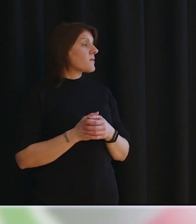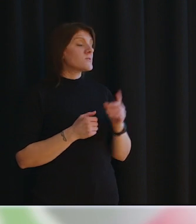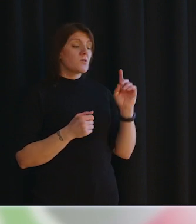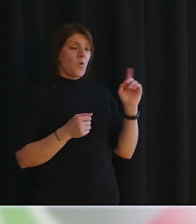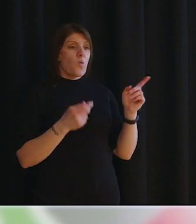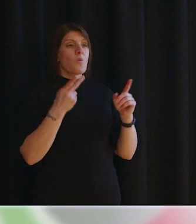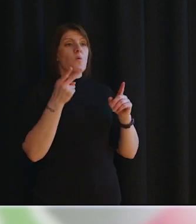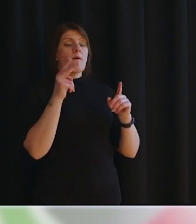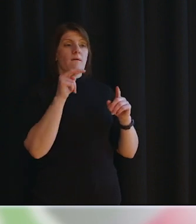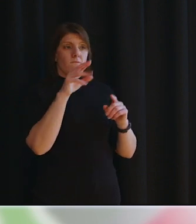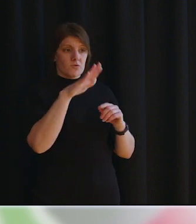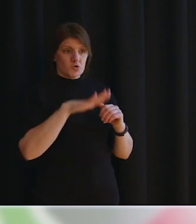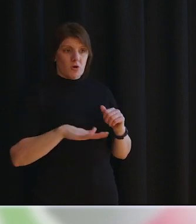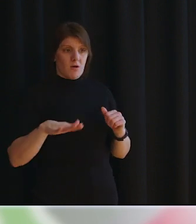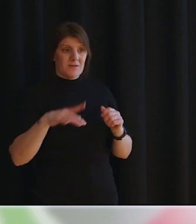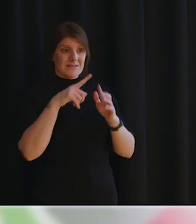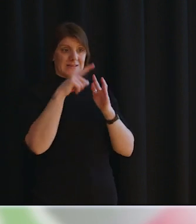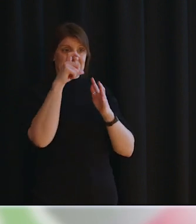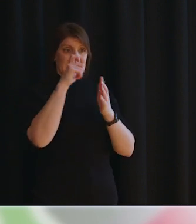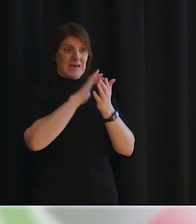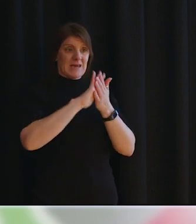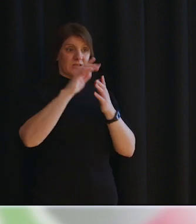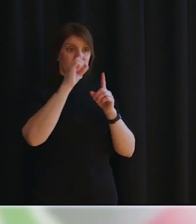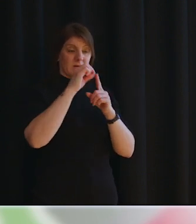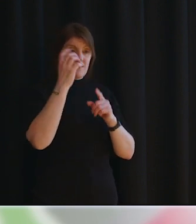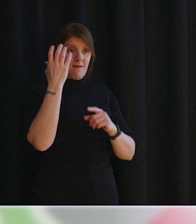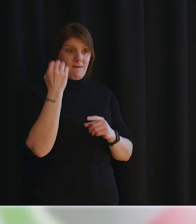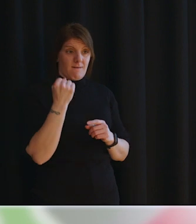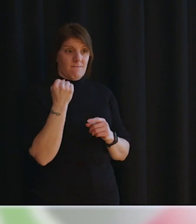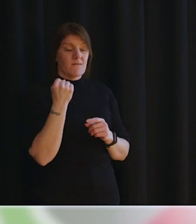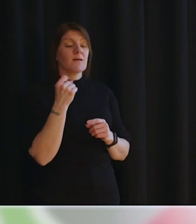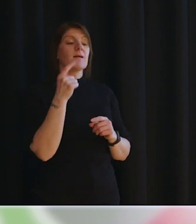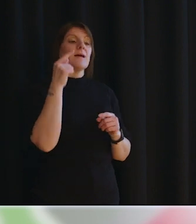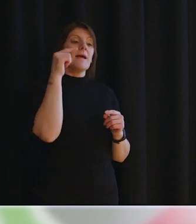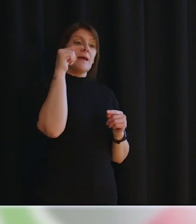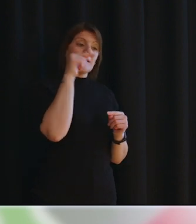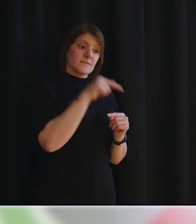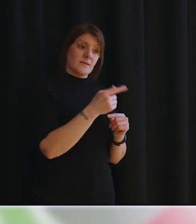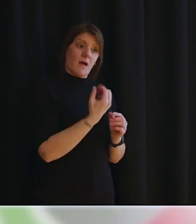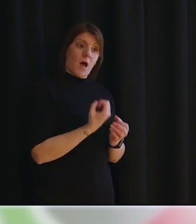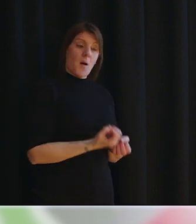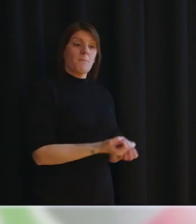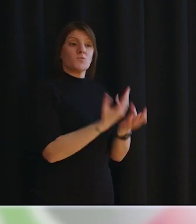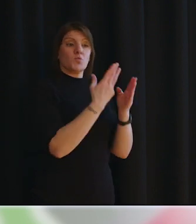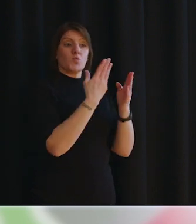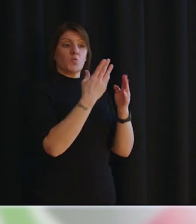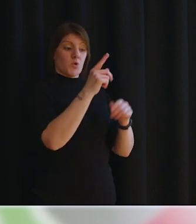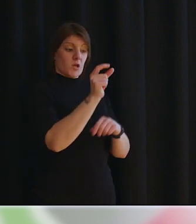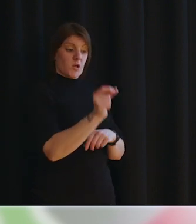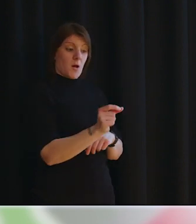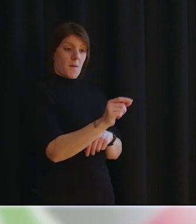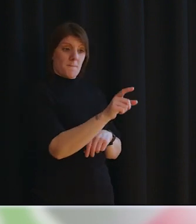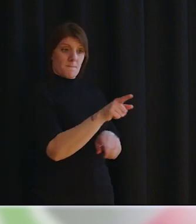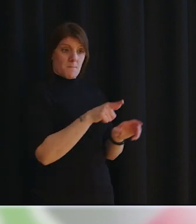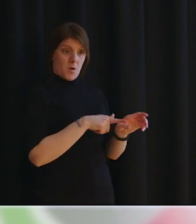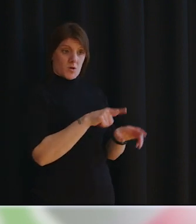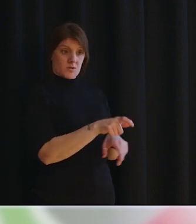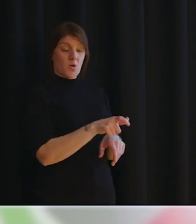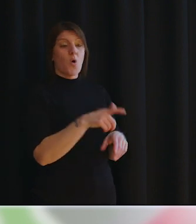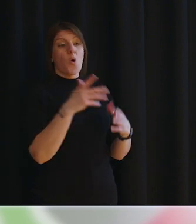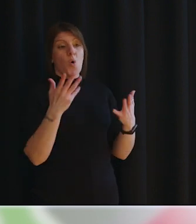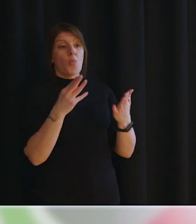If a child has an EHCP, it is down to the preference of a young person or their parents whether they go to a mainstream